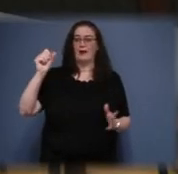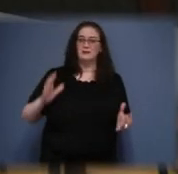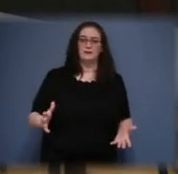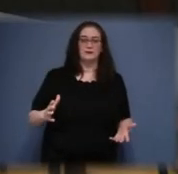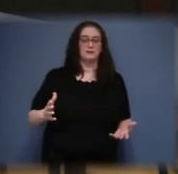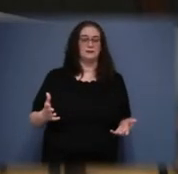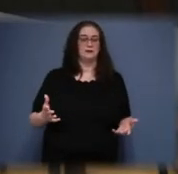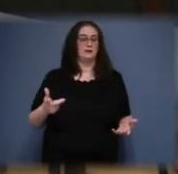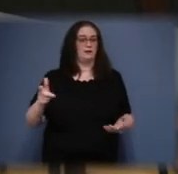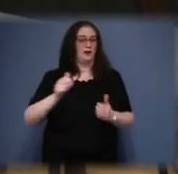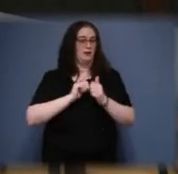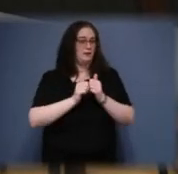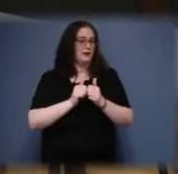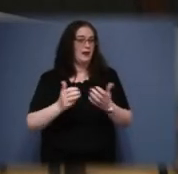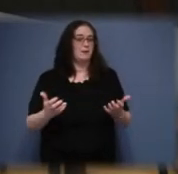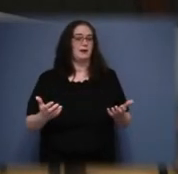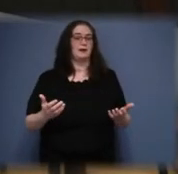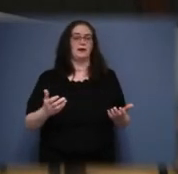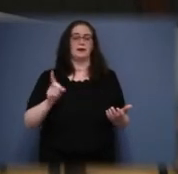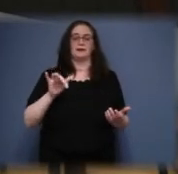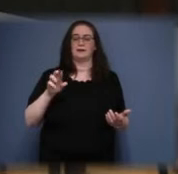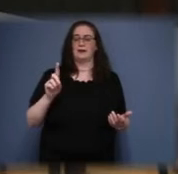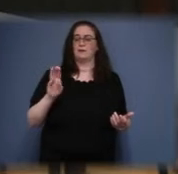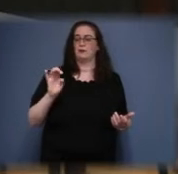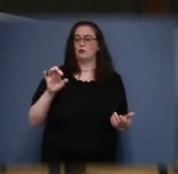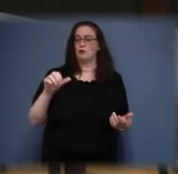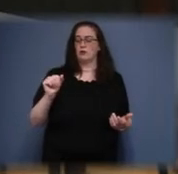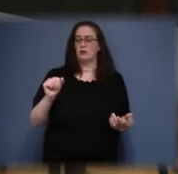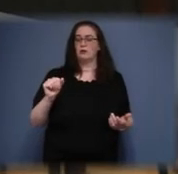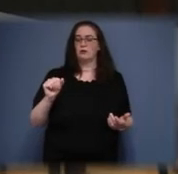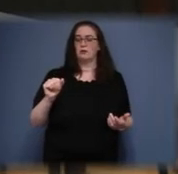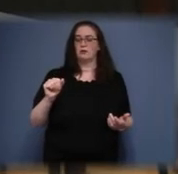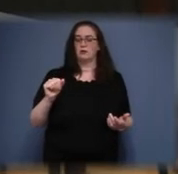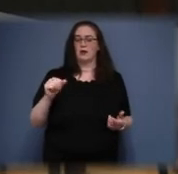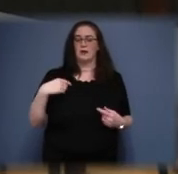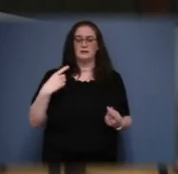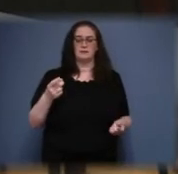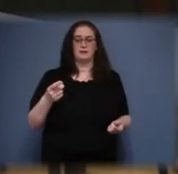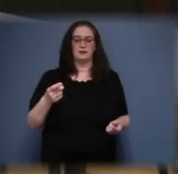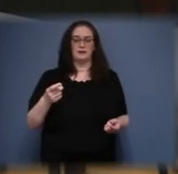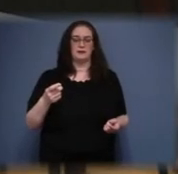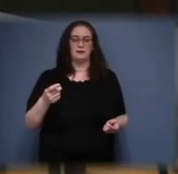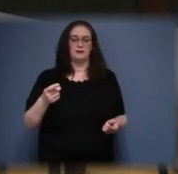been campaigning. And David Brea has been, let me get my...